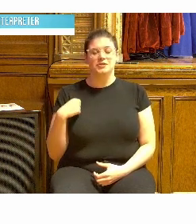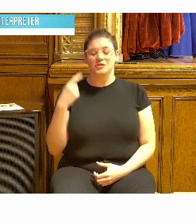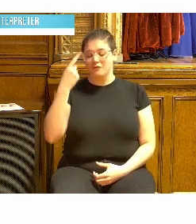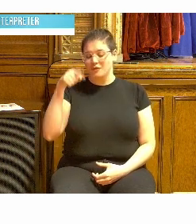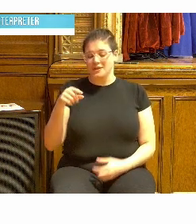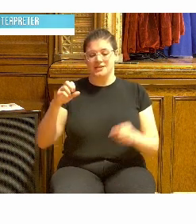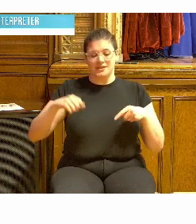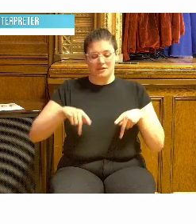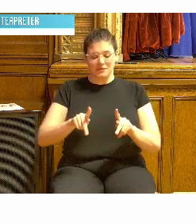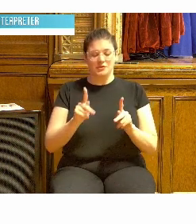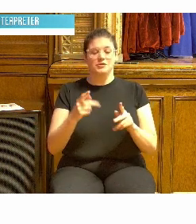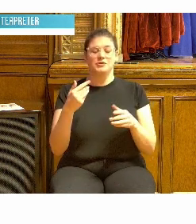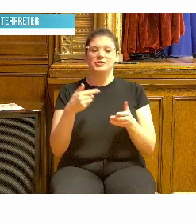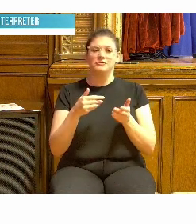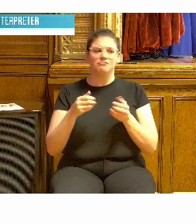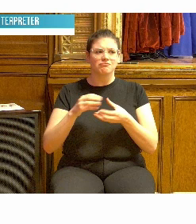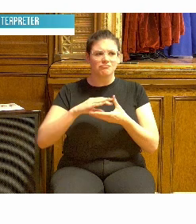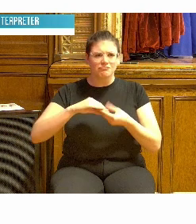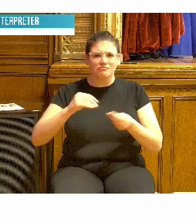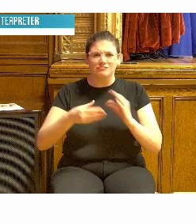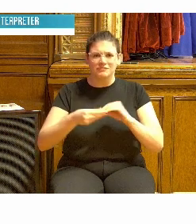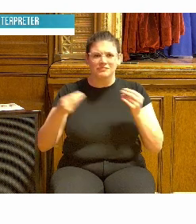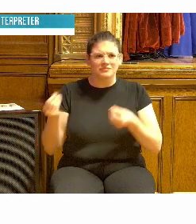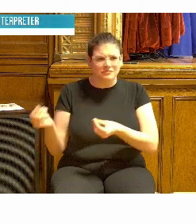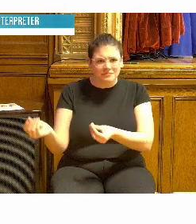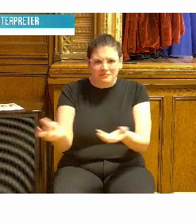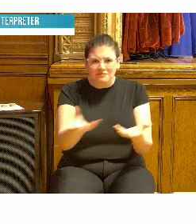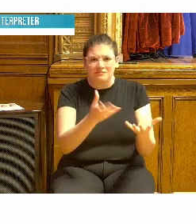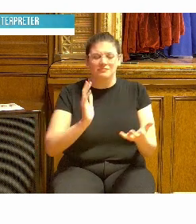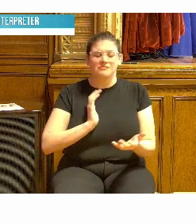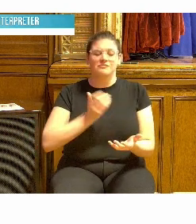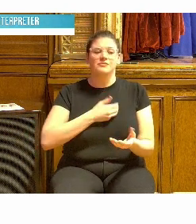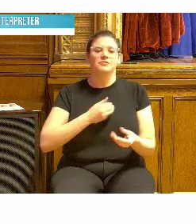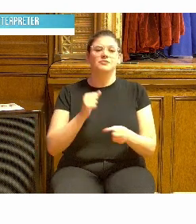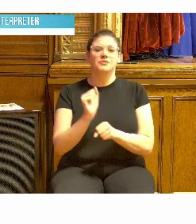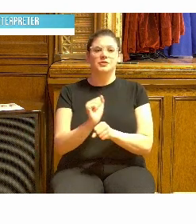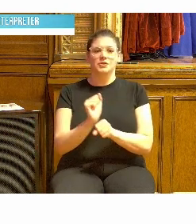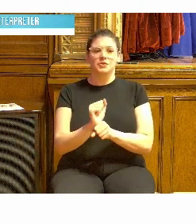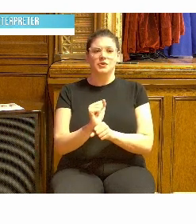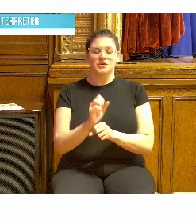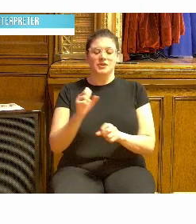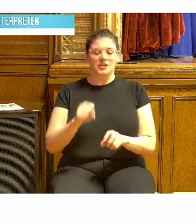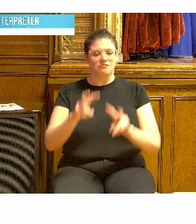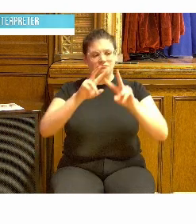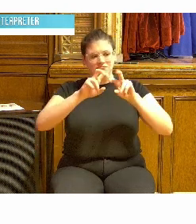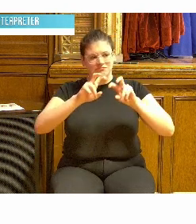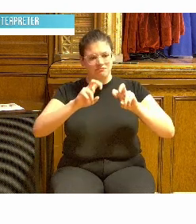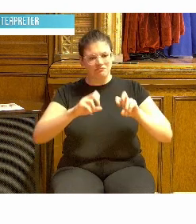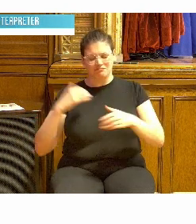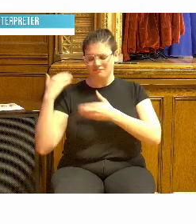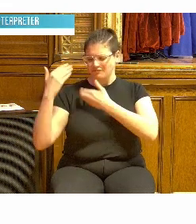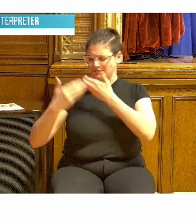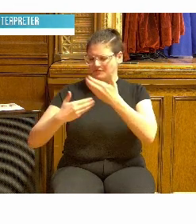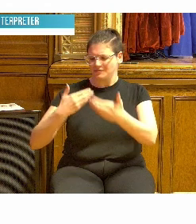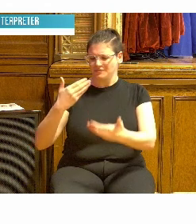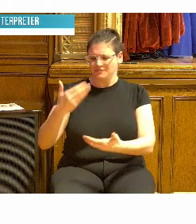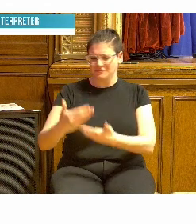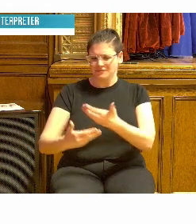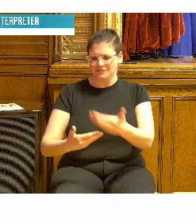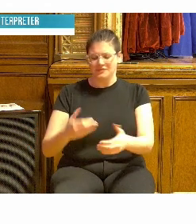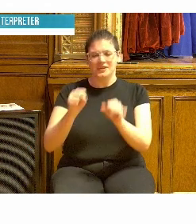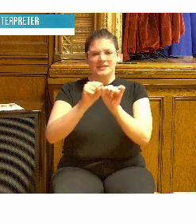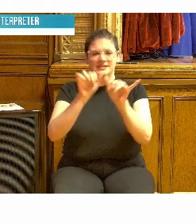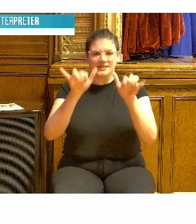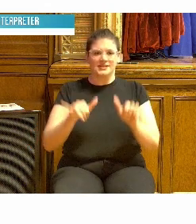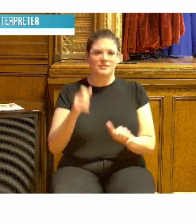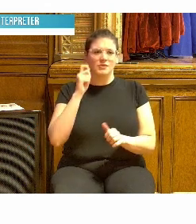during this long and important process of examining the legacy of systemic racism and injustice that continues to affect communities